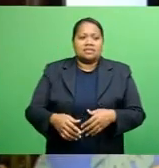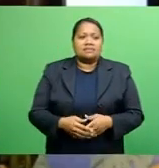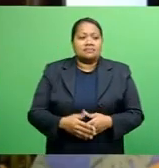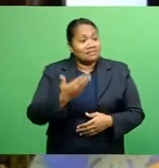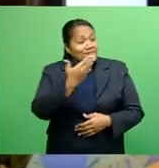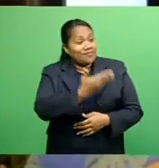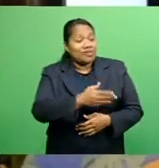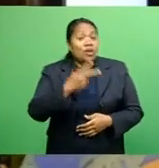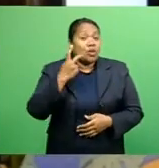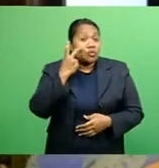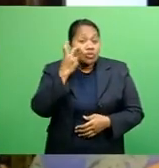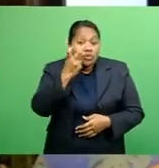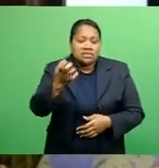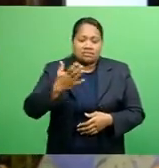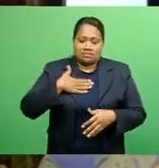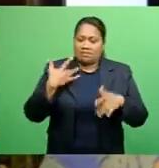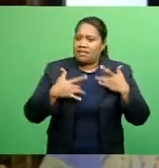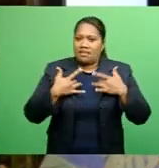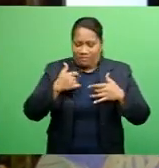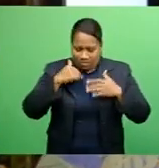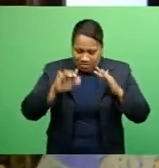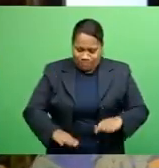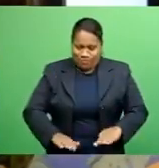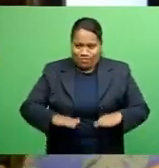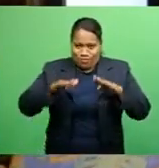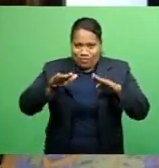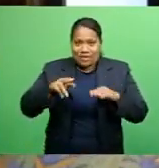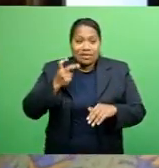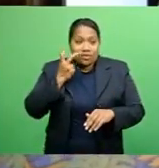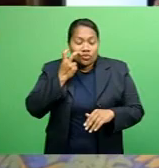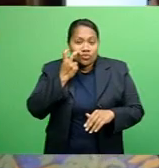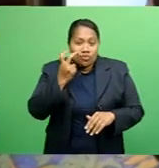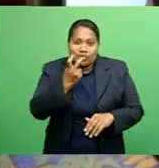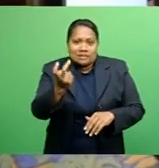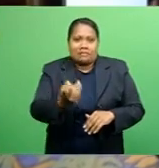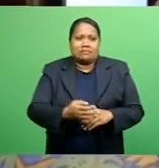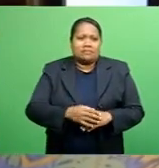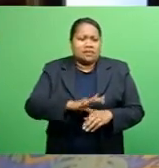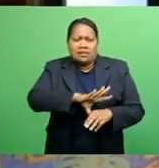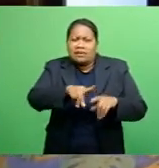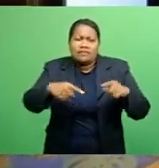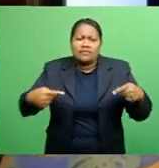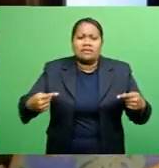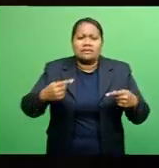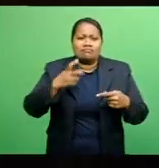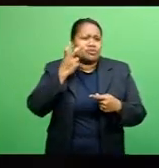up in the tourism belt, and everything for me has been about tourism and